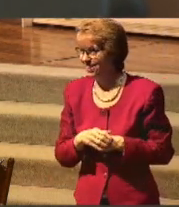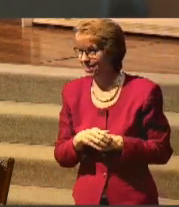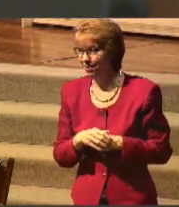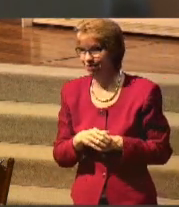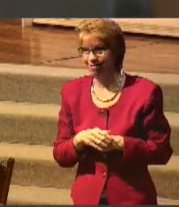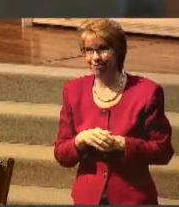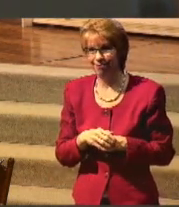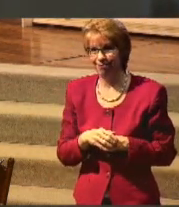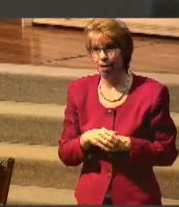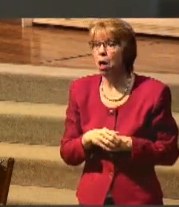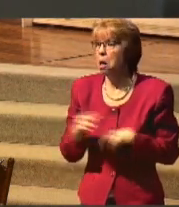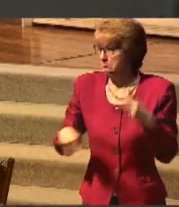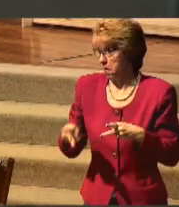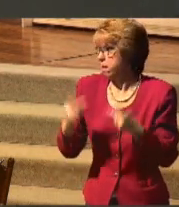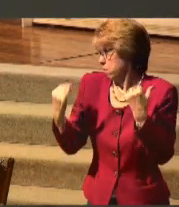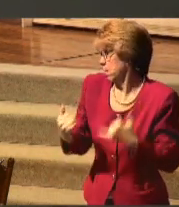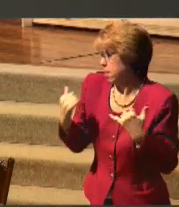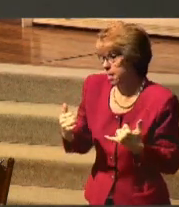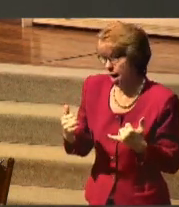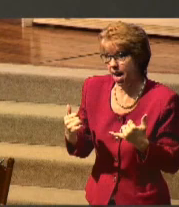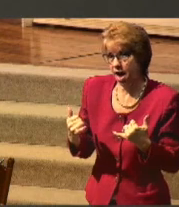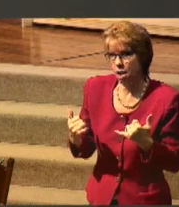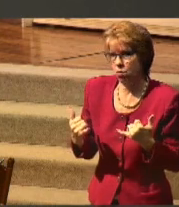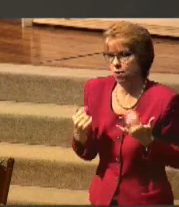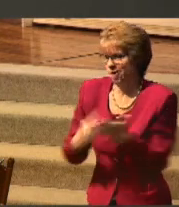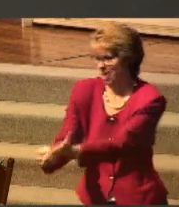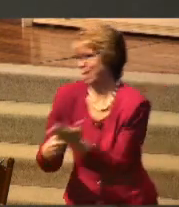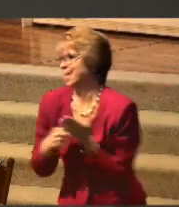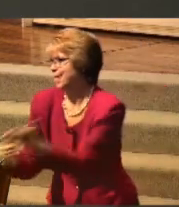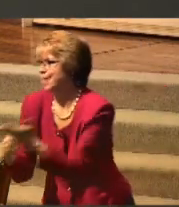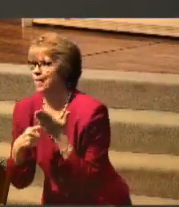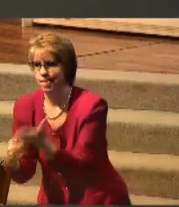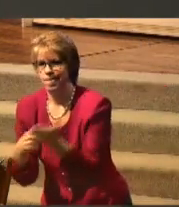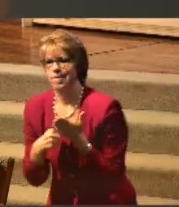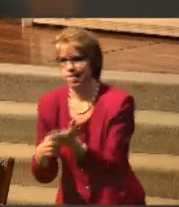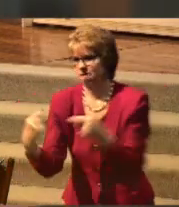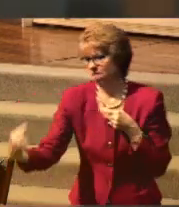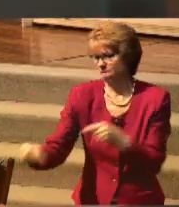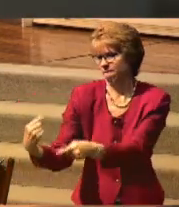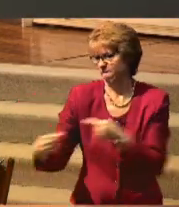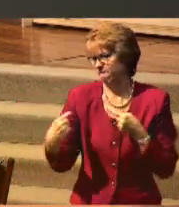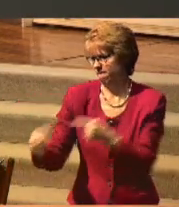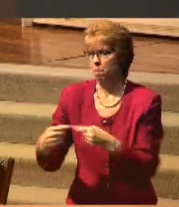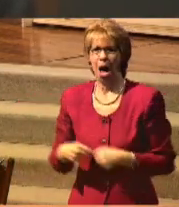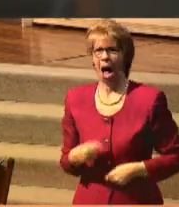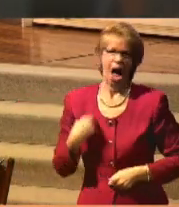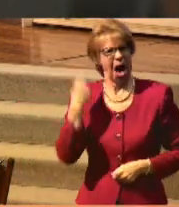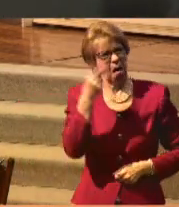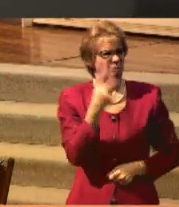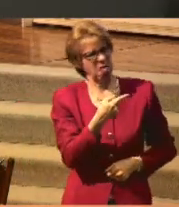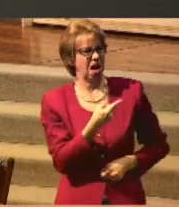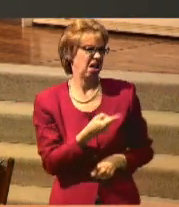today who are going to give you all kinds of arguments and all kinds of things, trying to say things that I don't believe are taught in the Word of God,